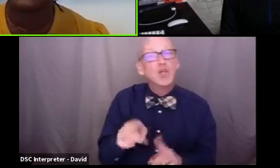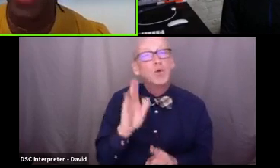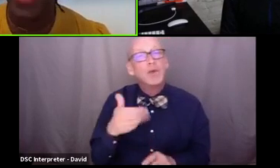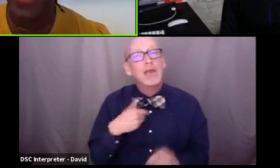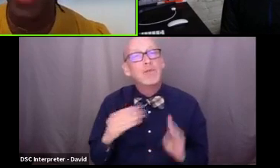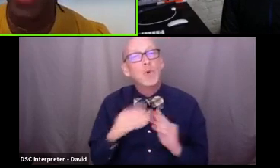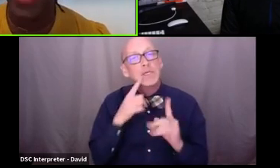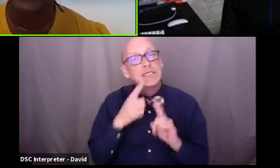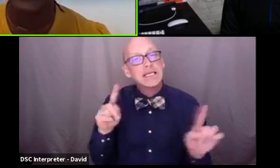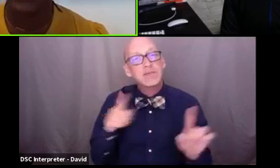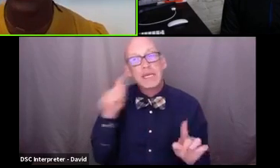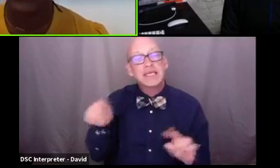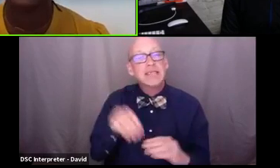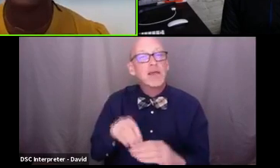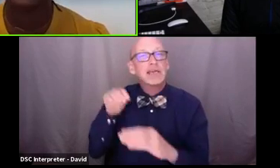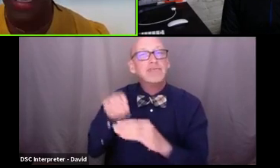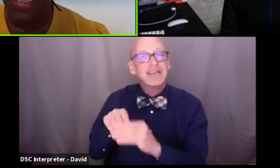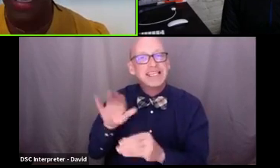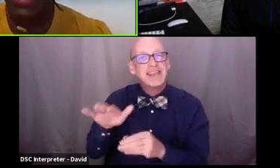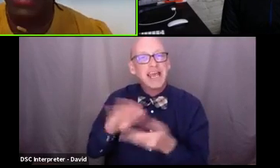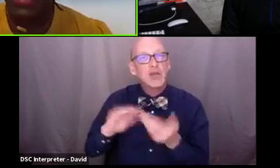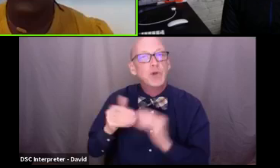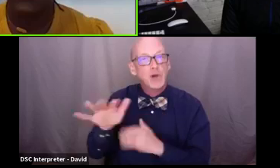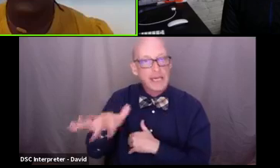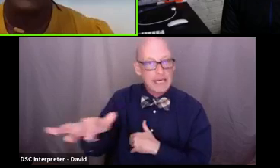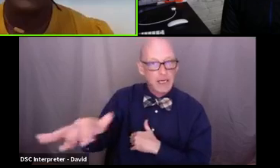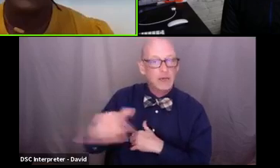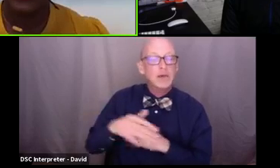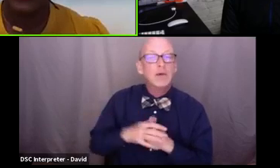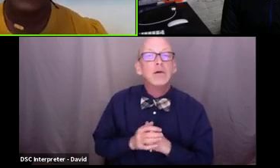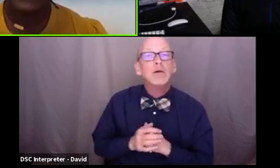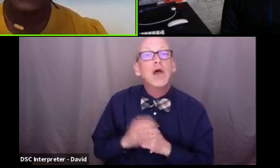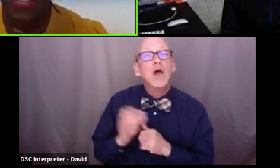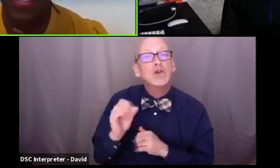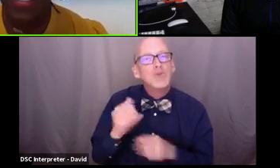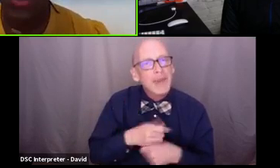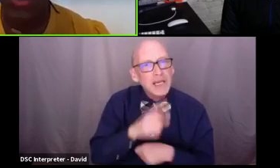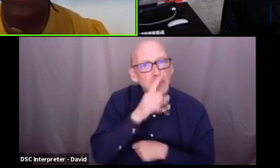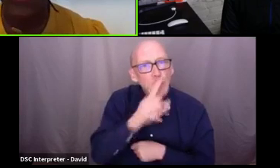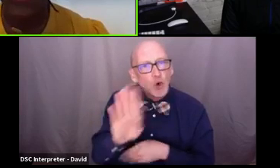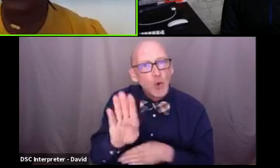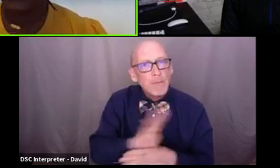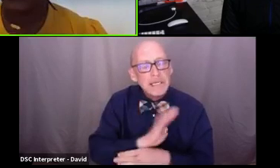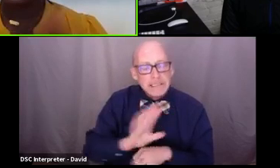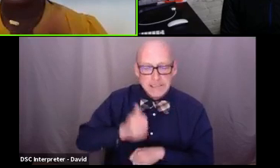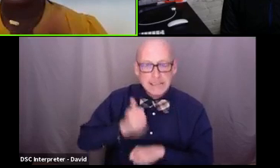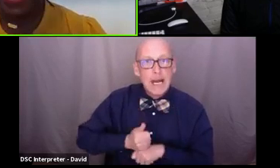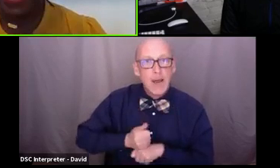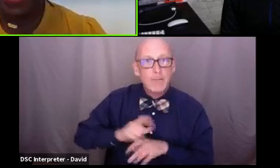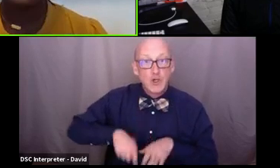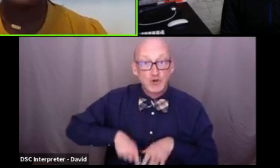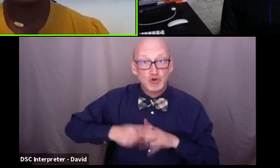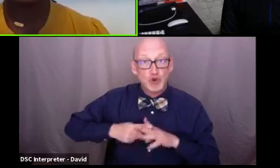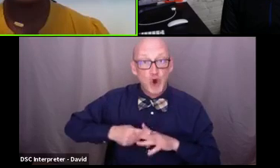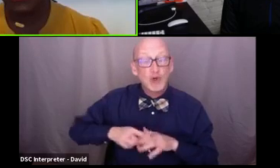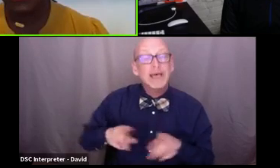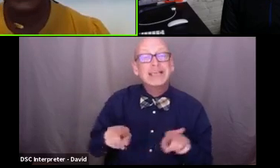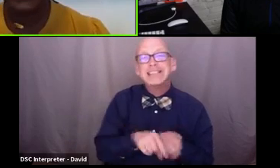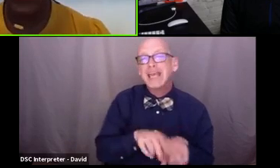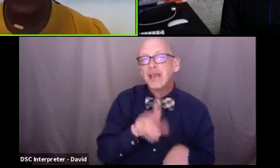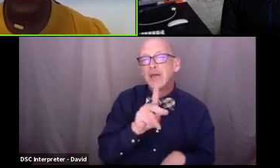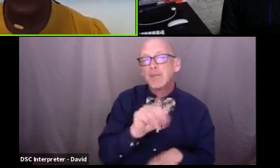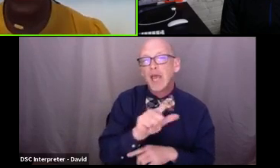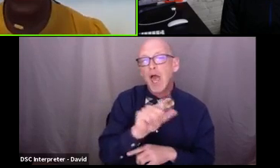they're vested in that particular community. And so make sure your business is set up correctly from the start. Like Kala said, make sure everything